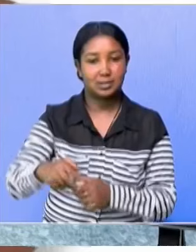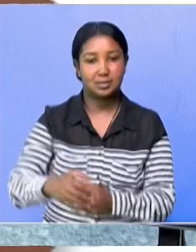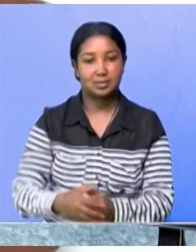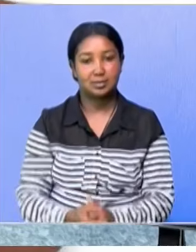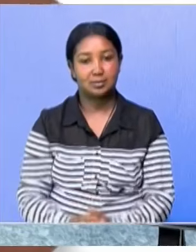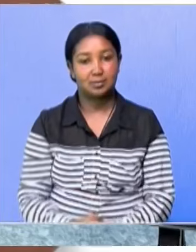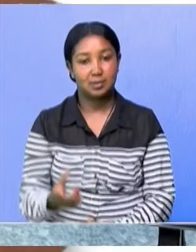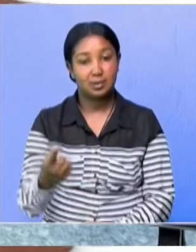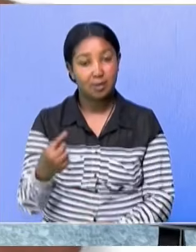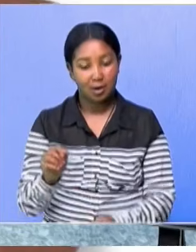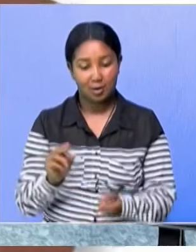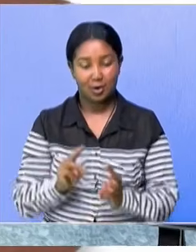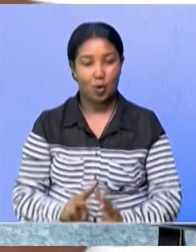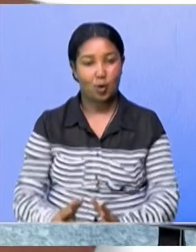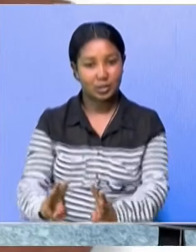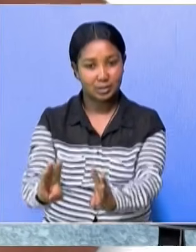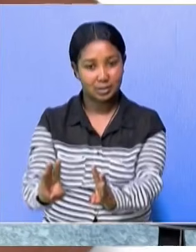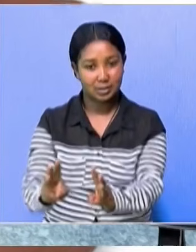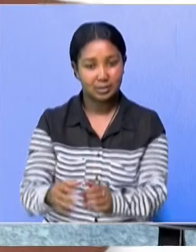the road.